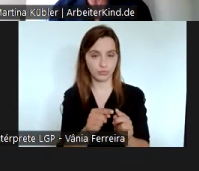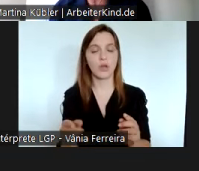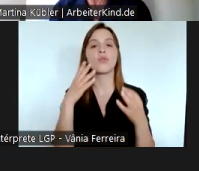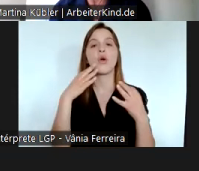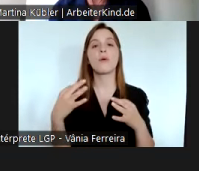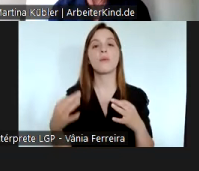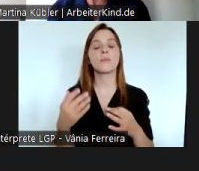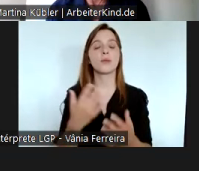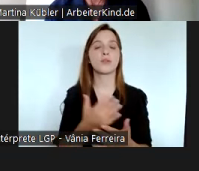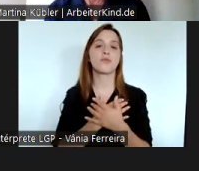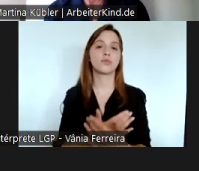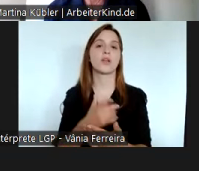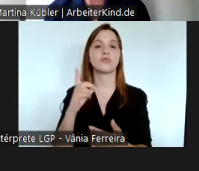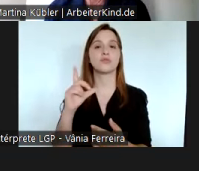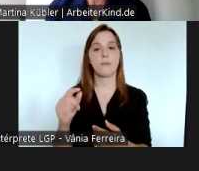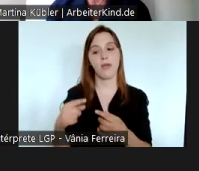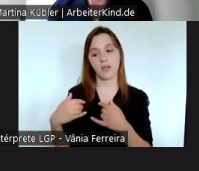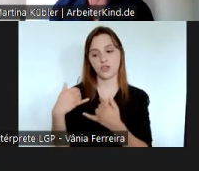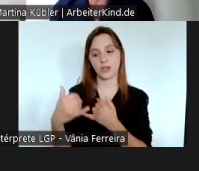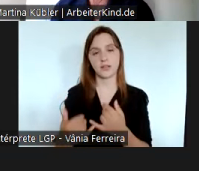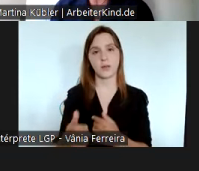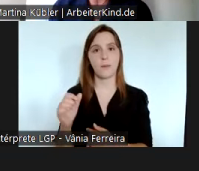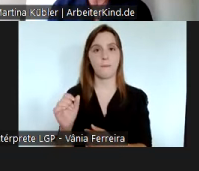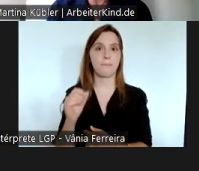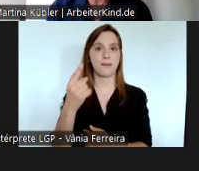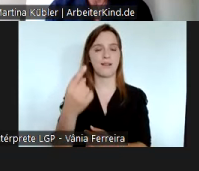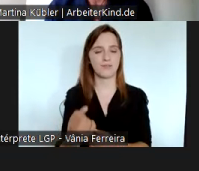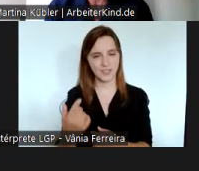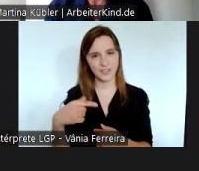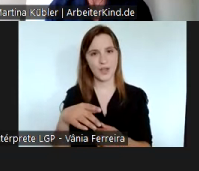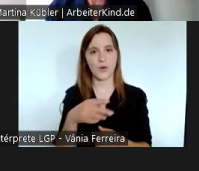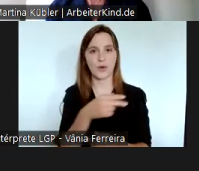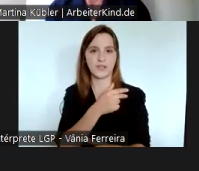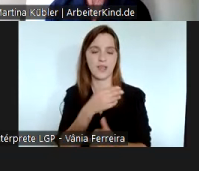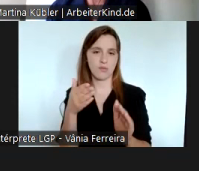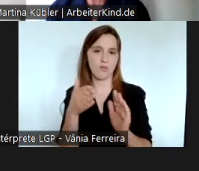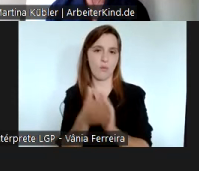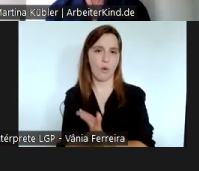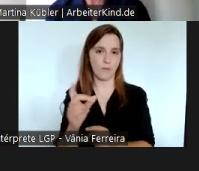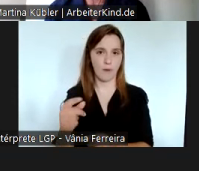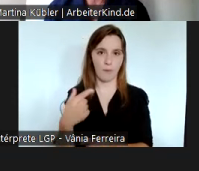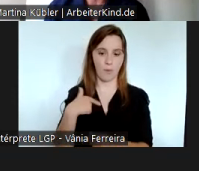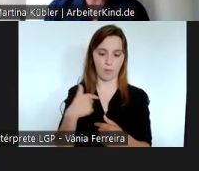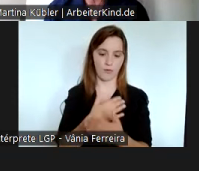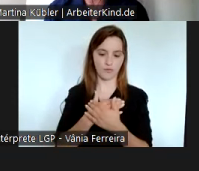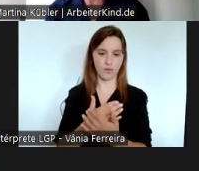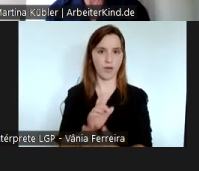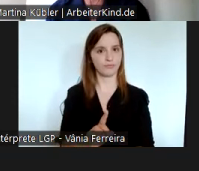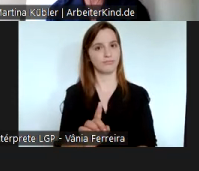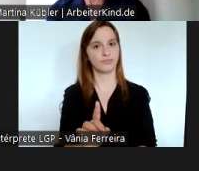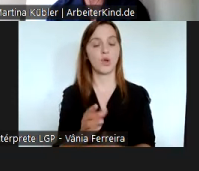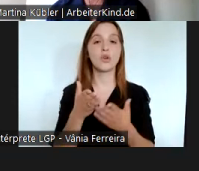college students themselves, or some are already graduates. So they help not as professionals,